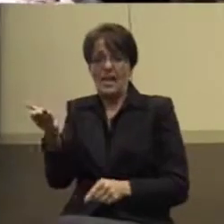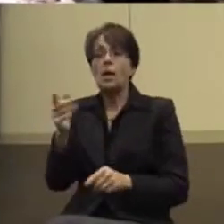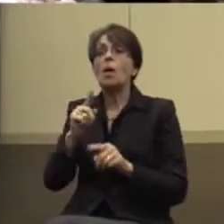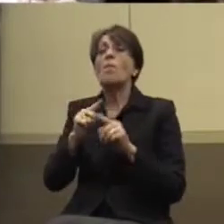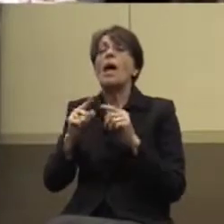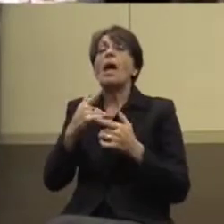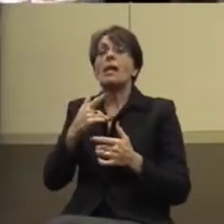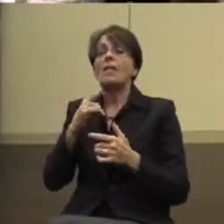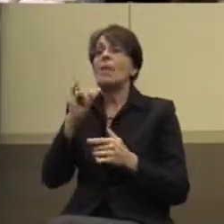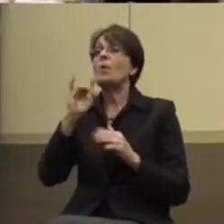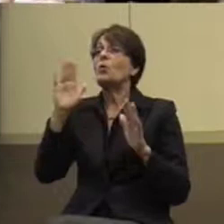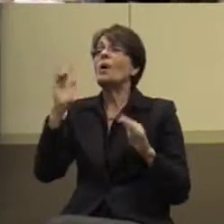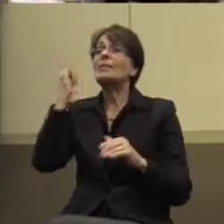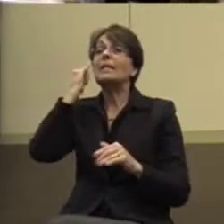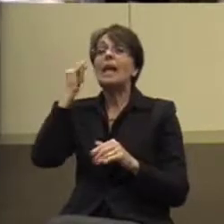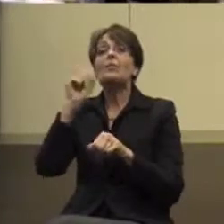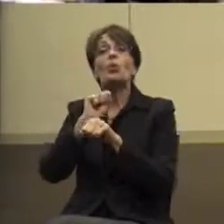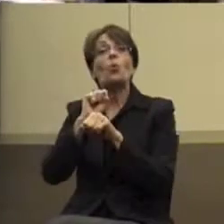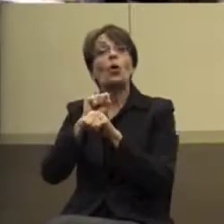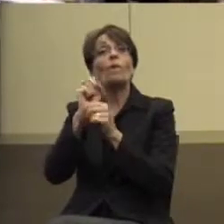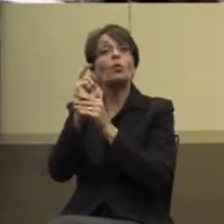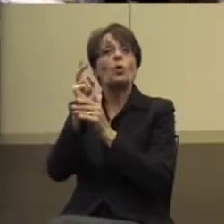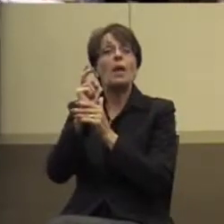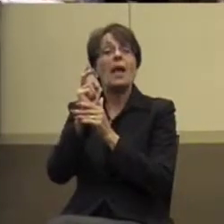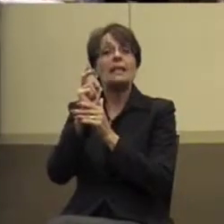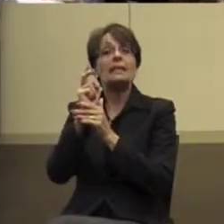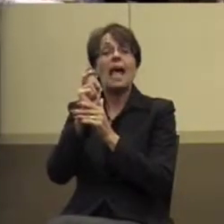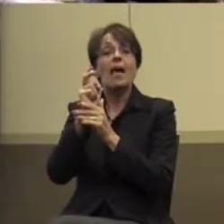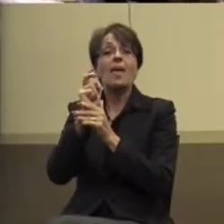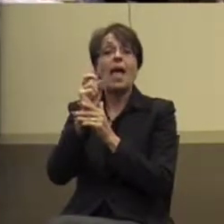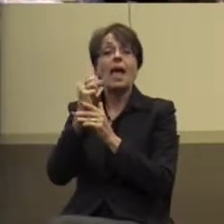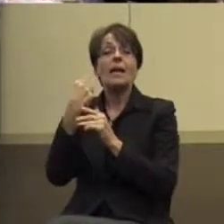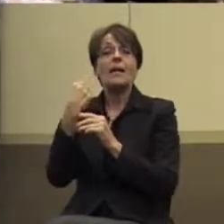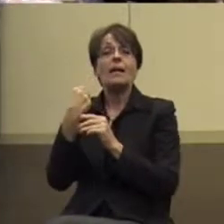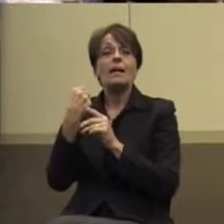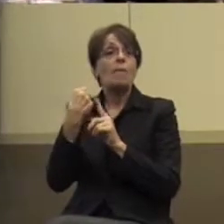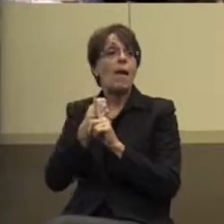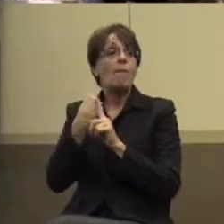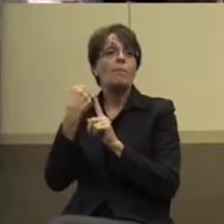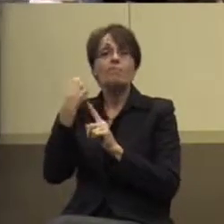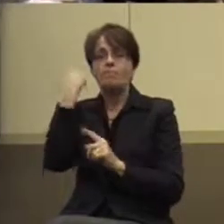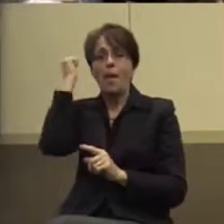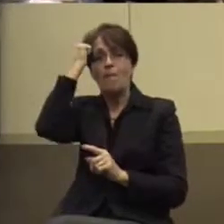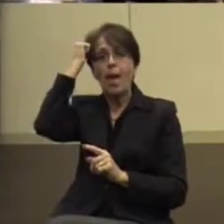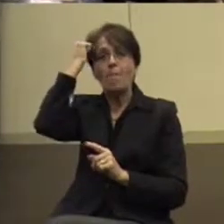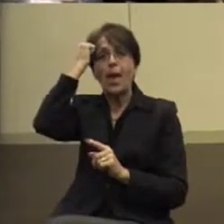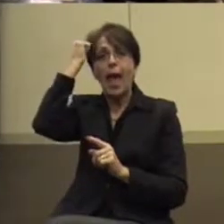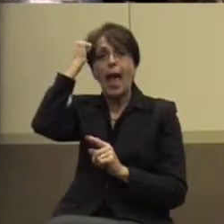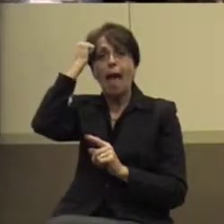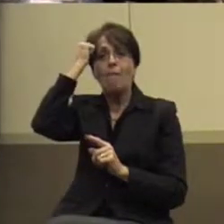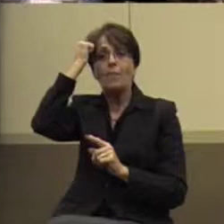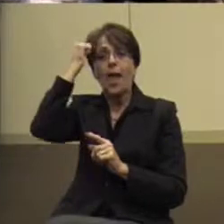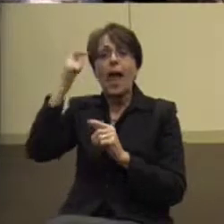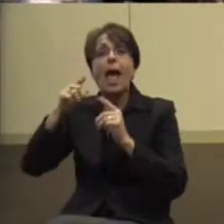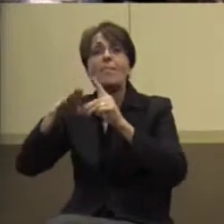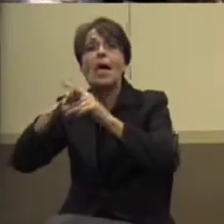do would be, that would be a great thing if she worked for 2 minutes and then went bam, bam, bam to signify break, If then she started doing more of